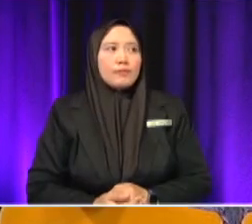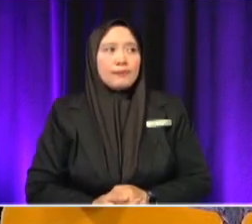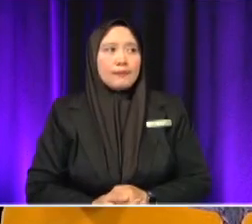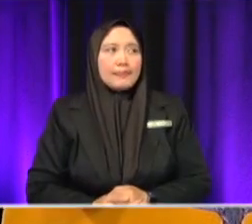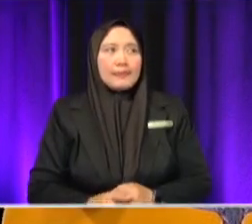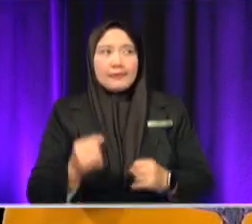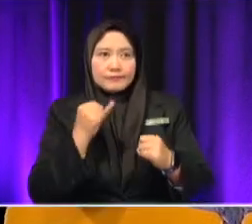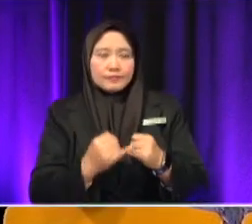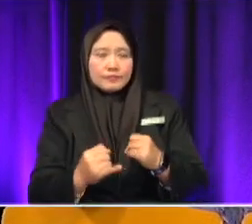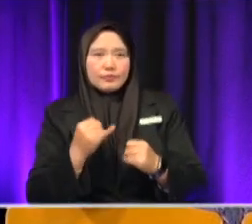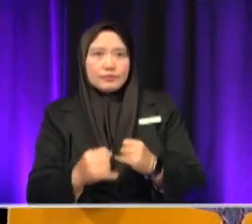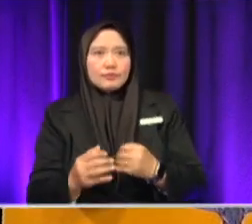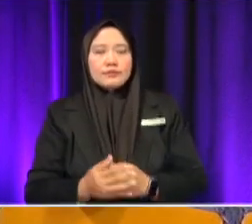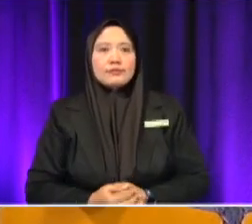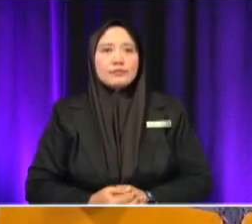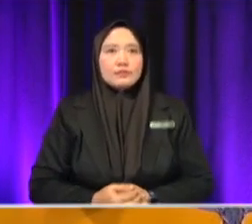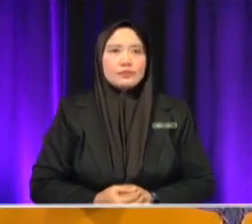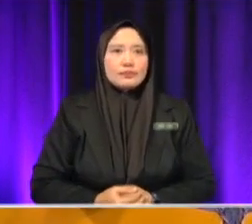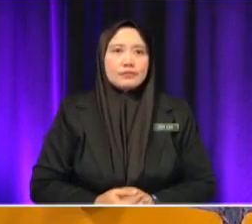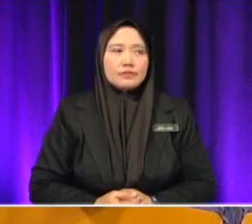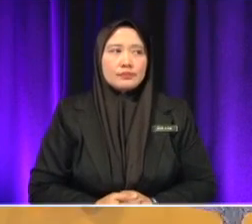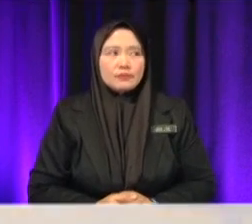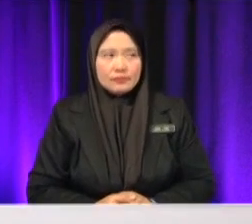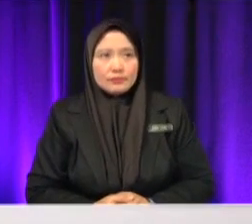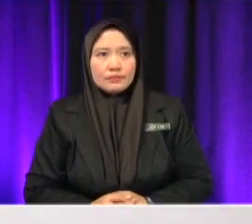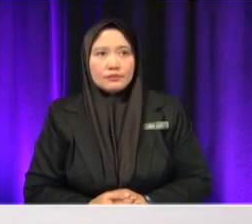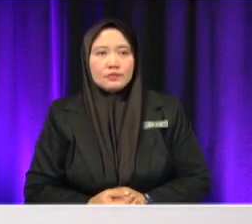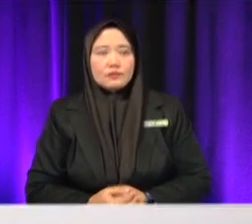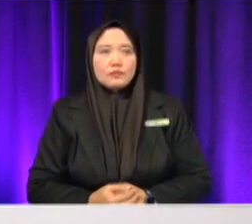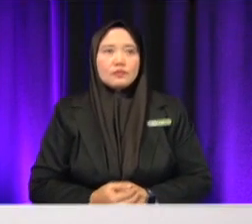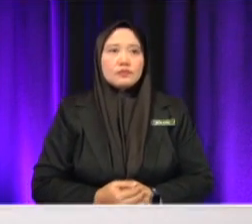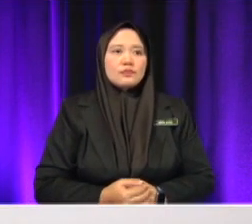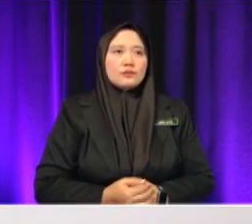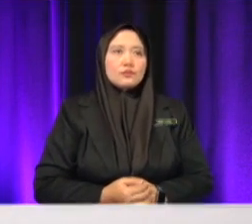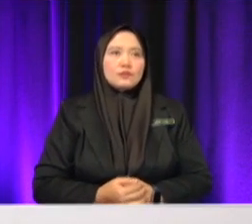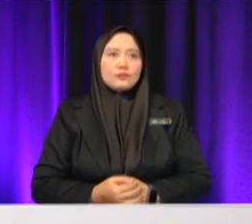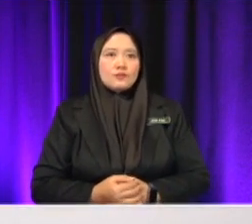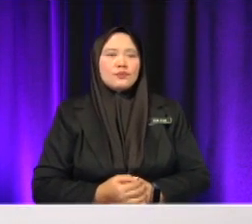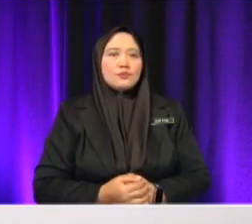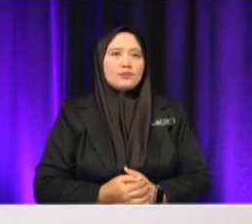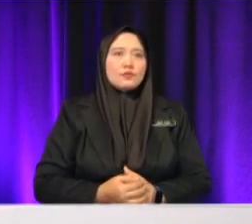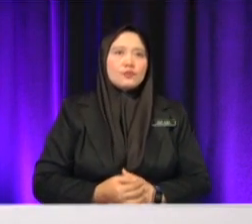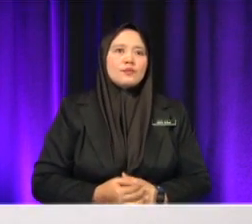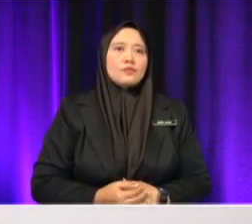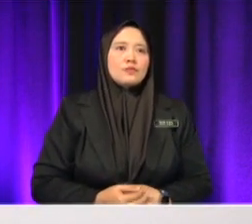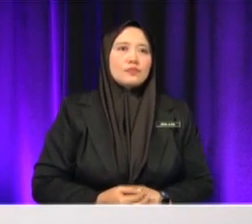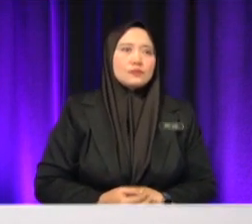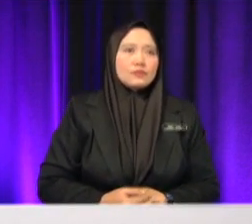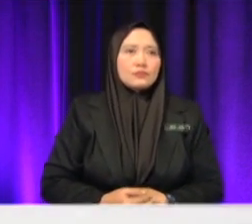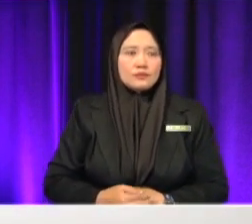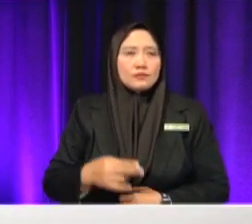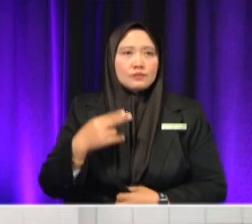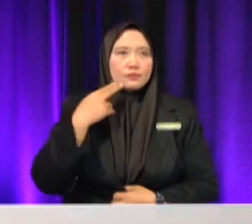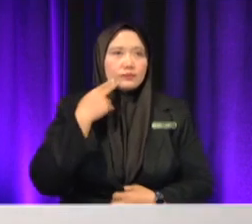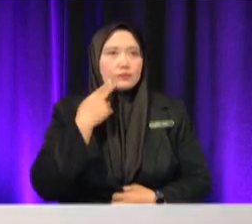there, Doctors Without Borders. So anyone would like to read out the last one? Okay, Husna. So